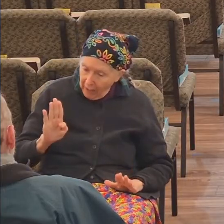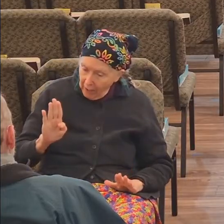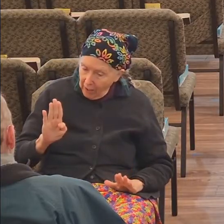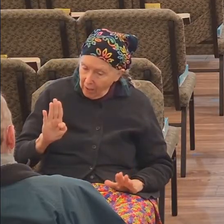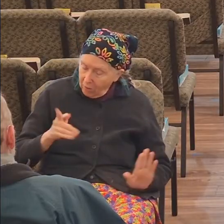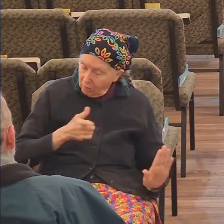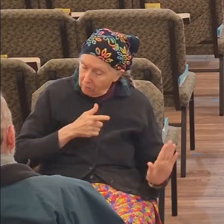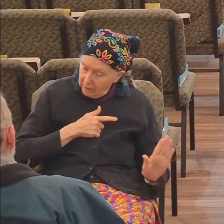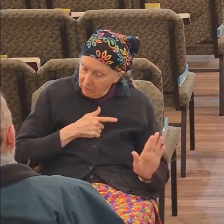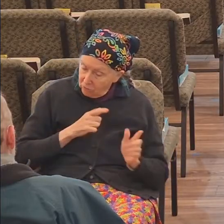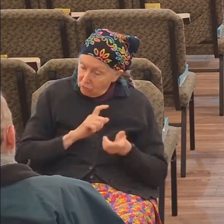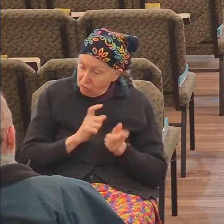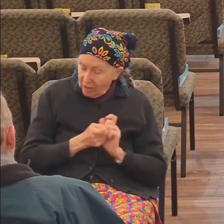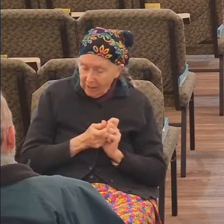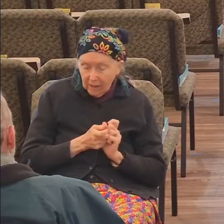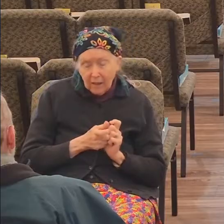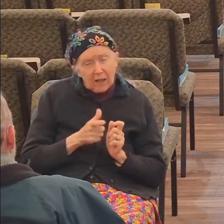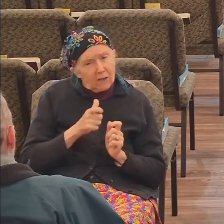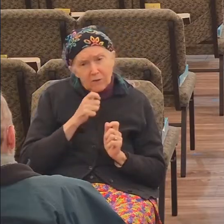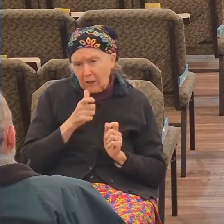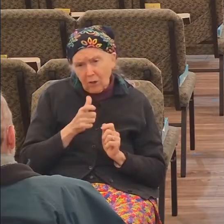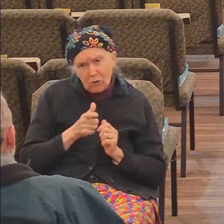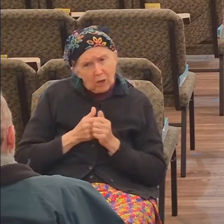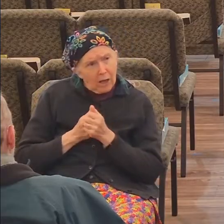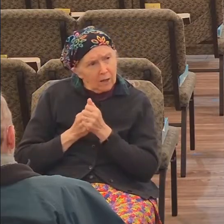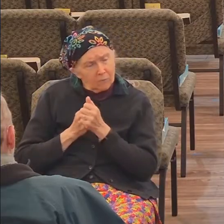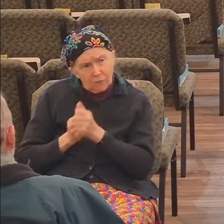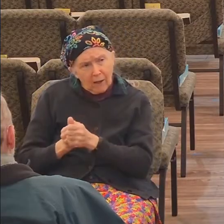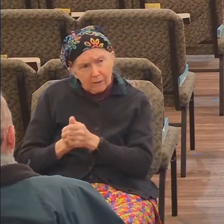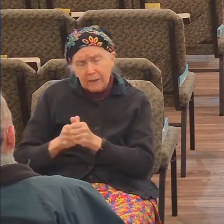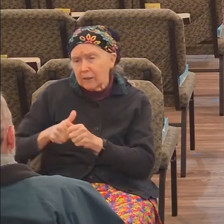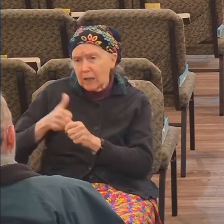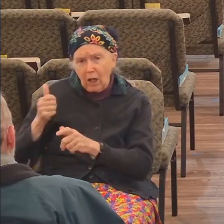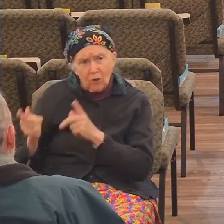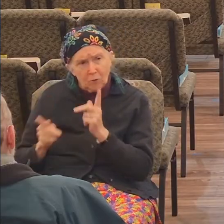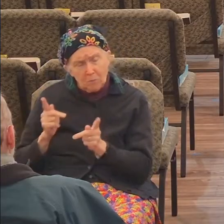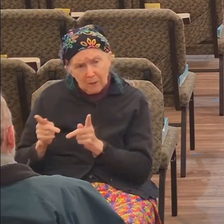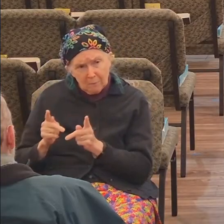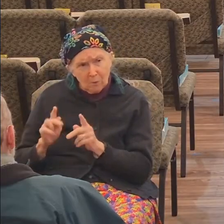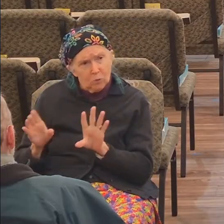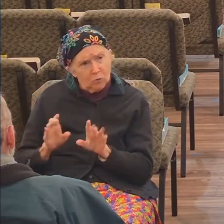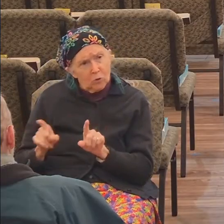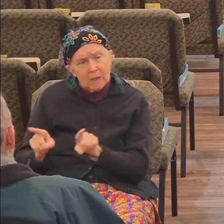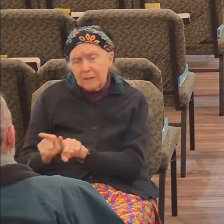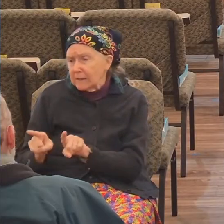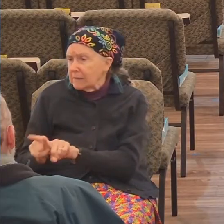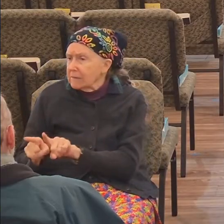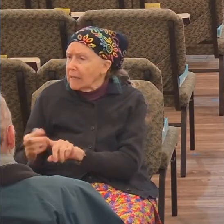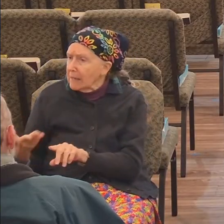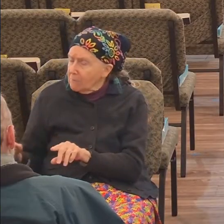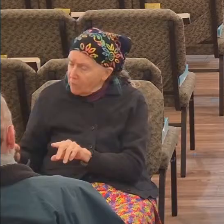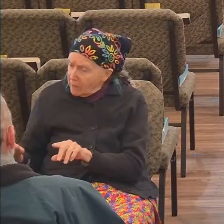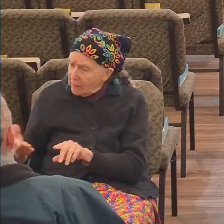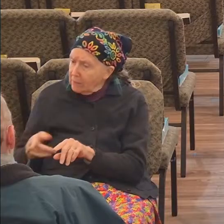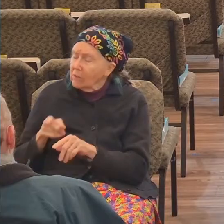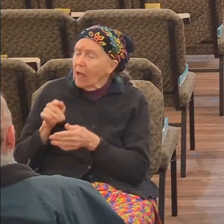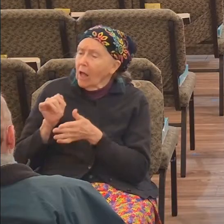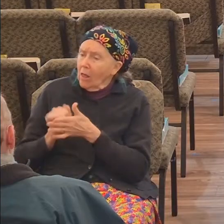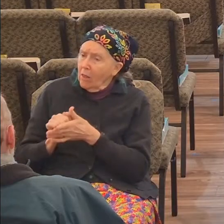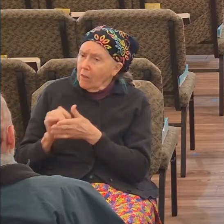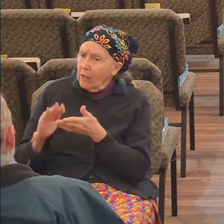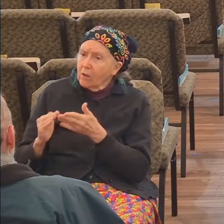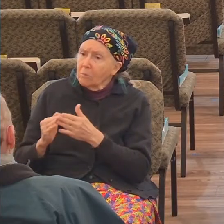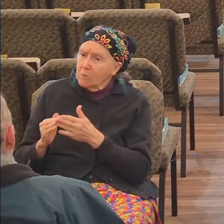running alongside the rest of the community and doing the things that the community was so accustomed to doing, and that brought attention. Did it